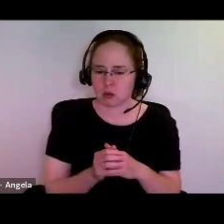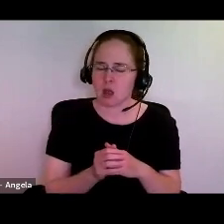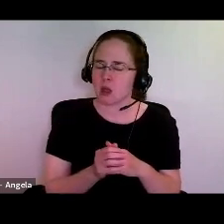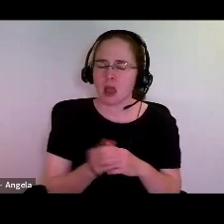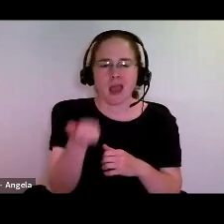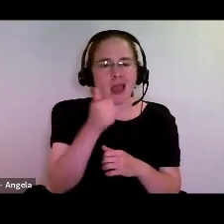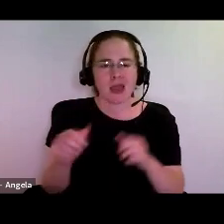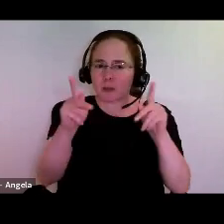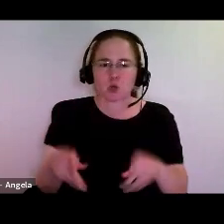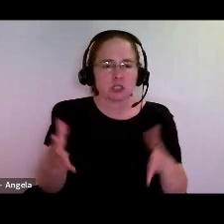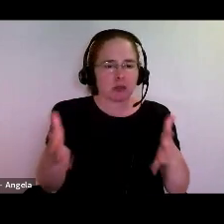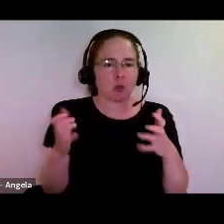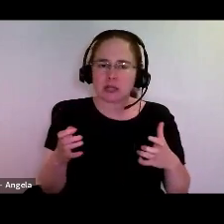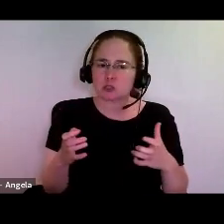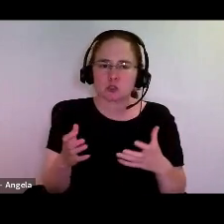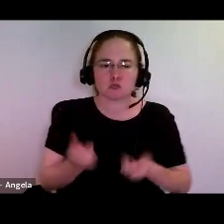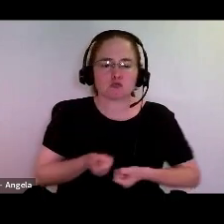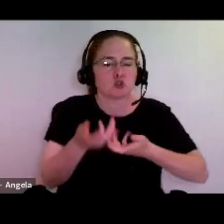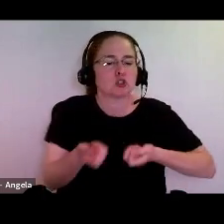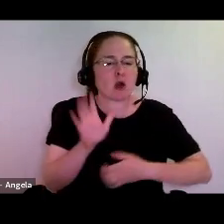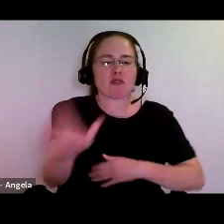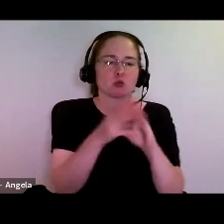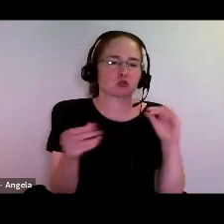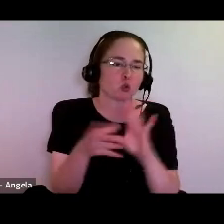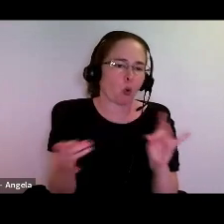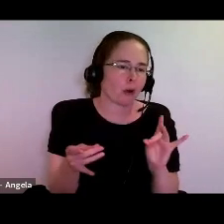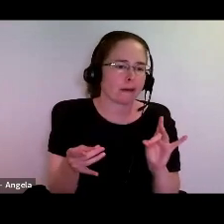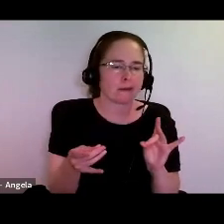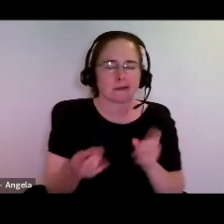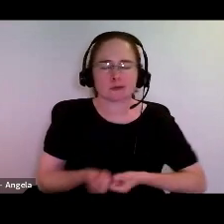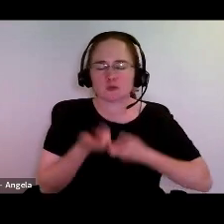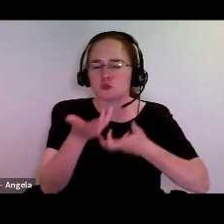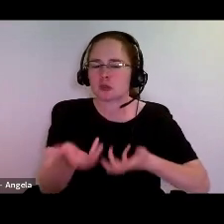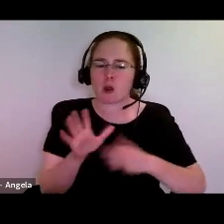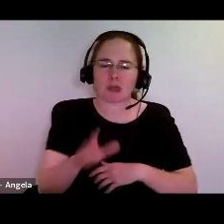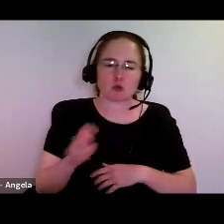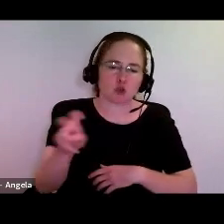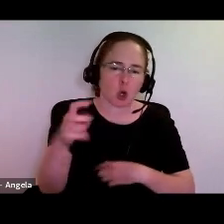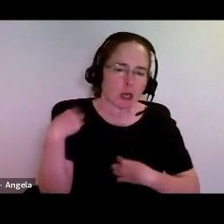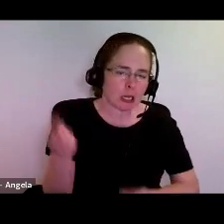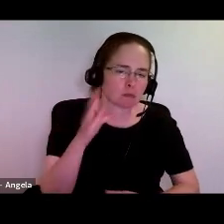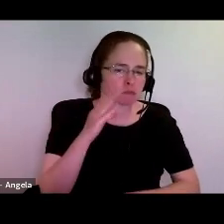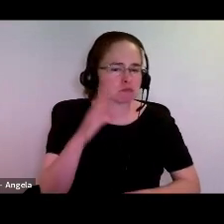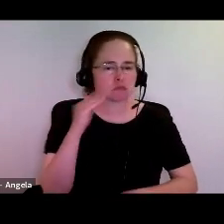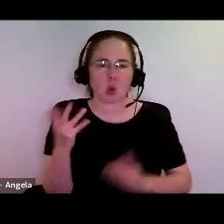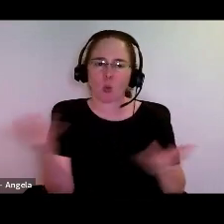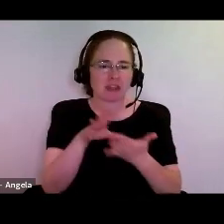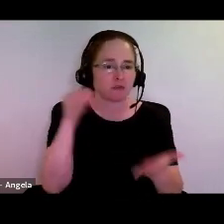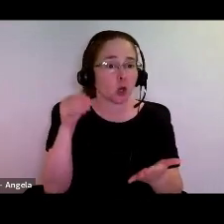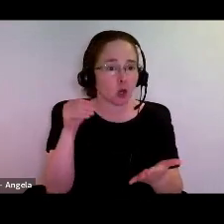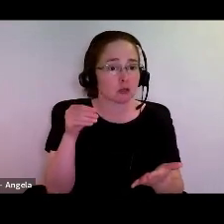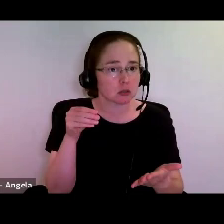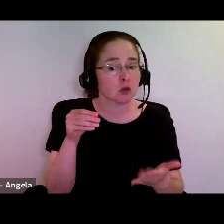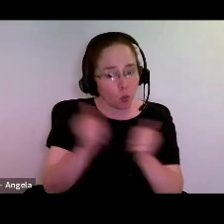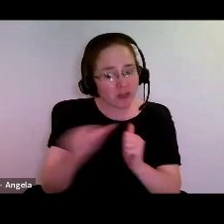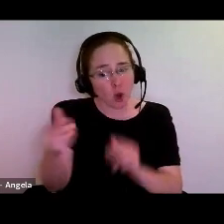wants to share their story, to share their journey, to share what they've learned with others